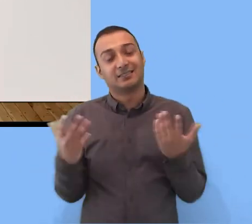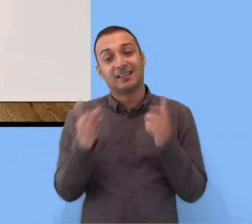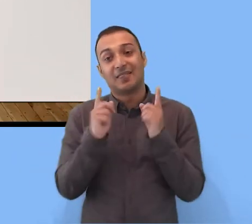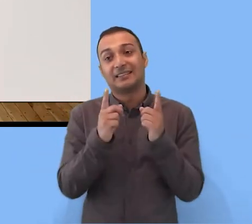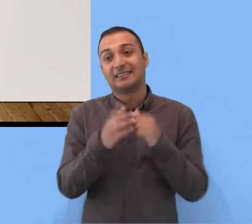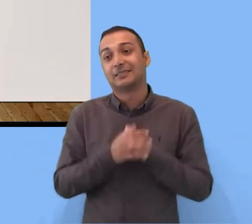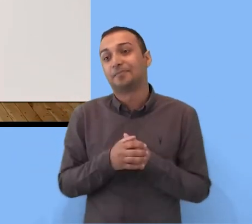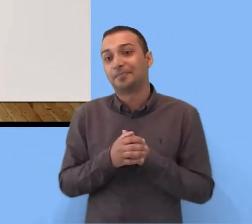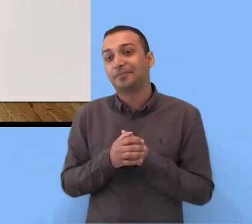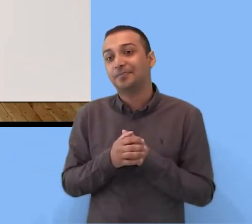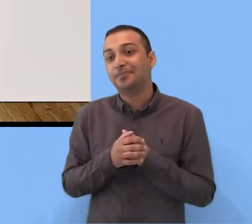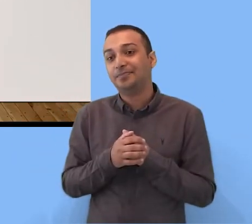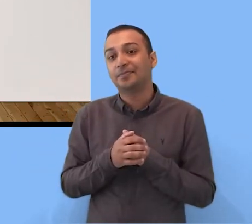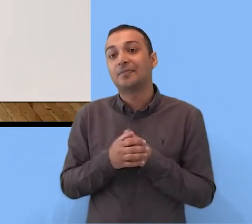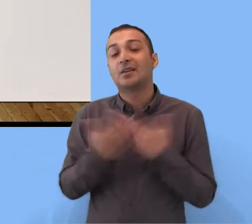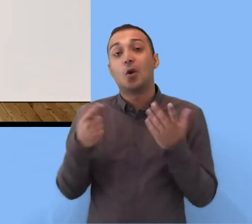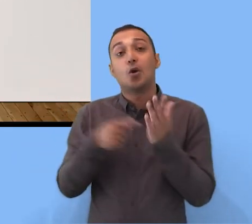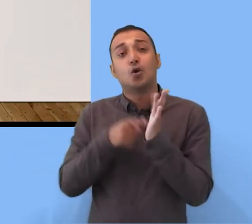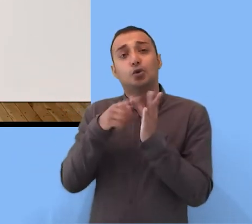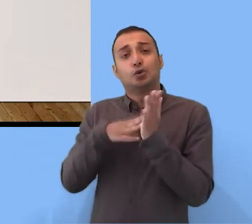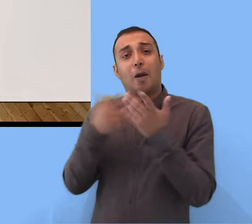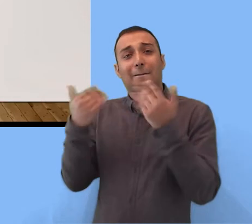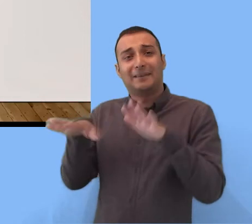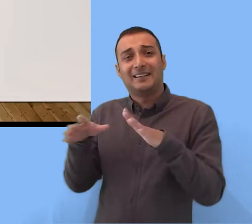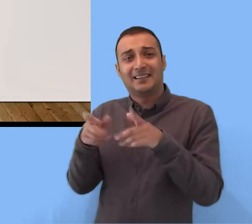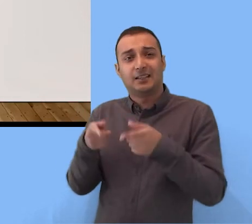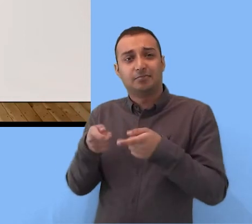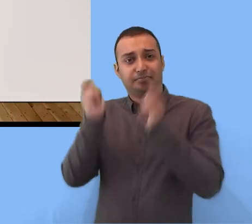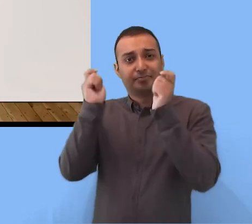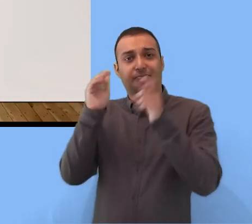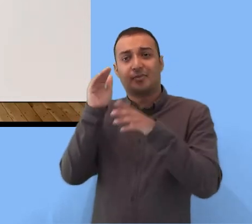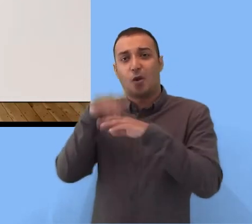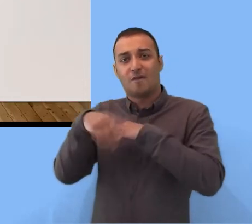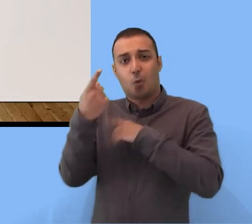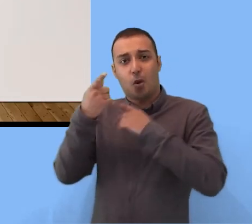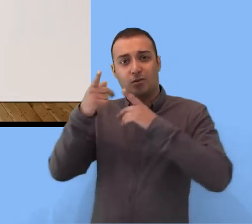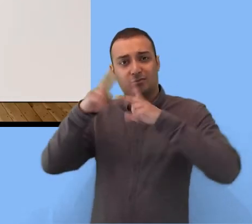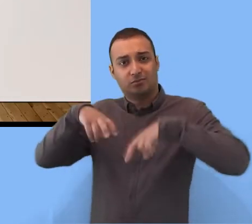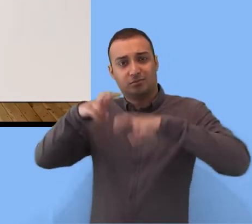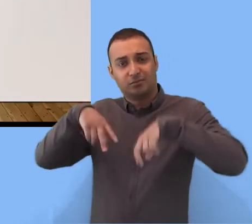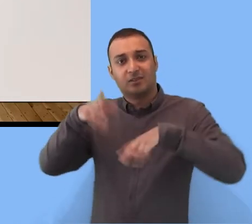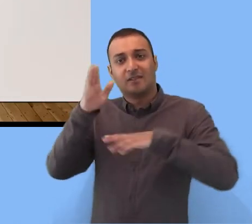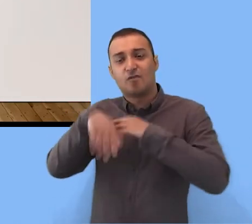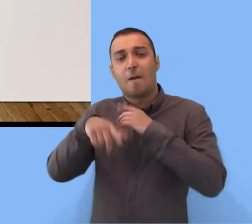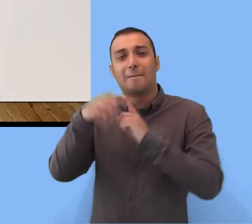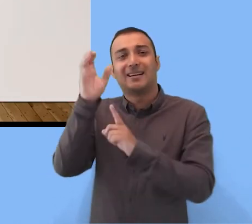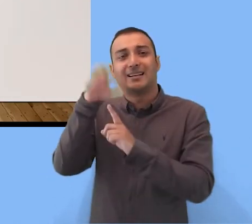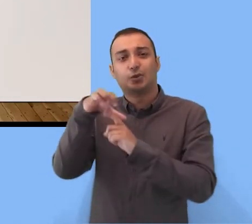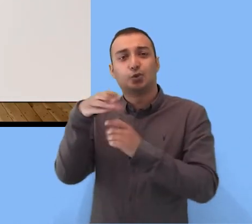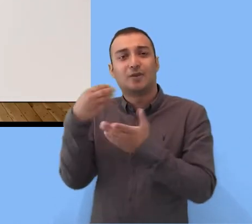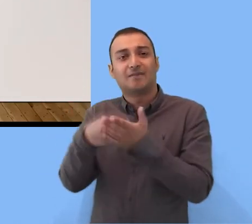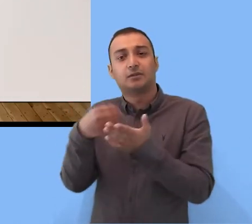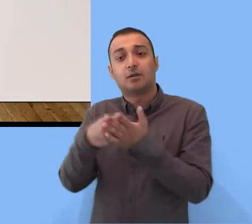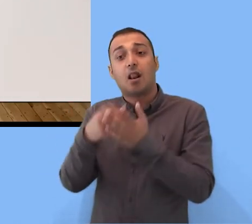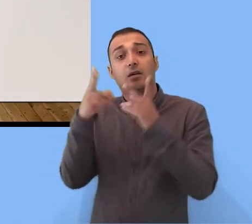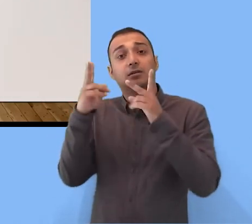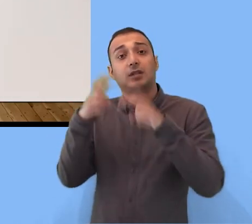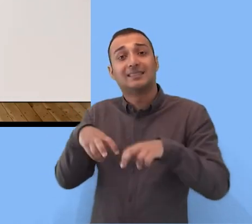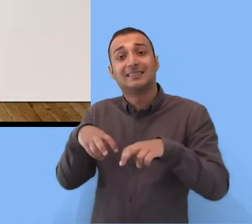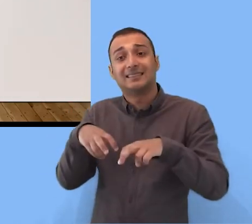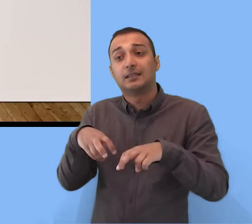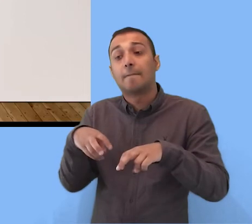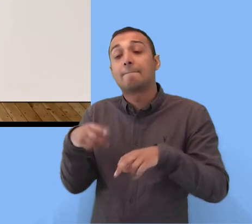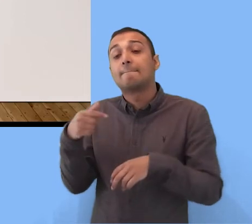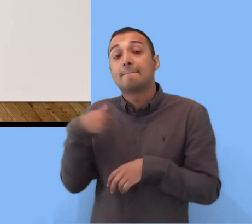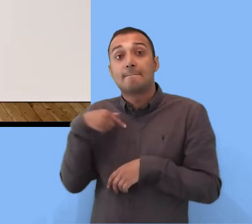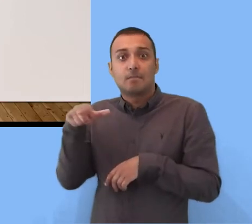of Fiscal Studies. The research is really, really clear that this is an important area. And for me, from my point of view, the